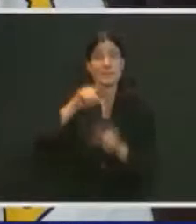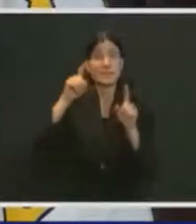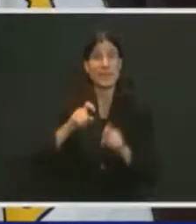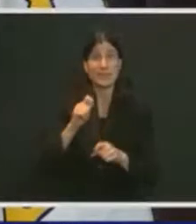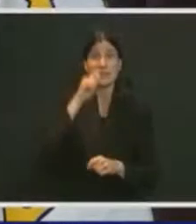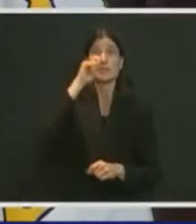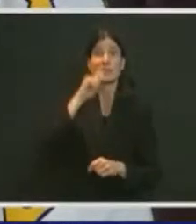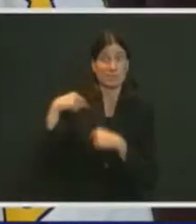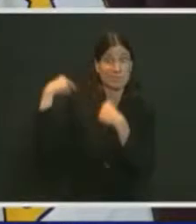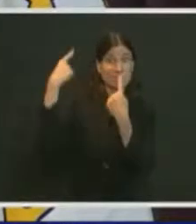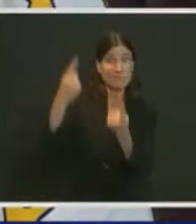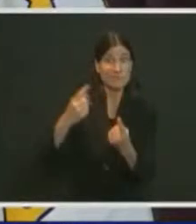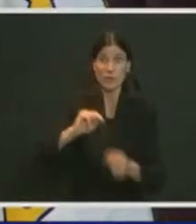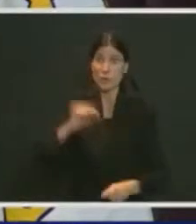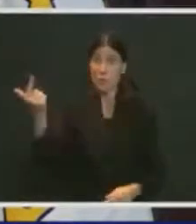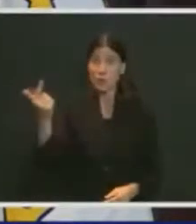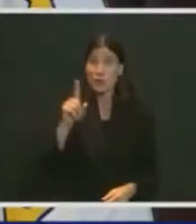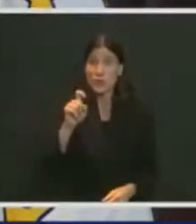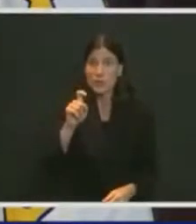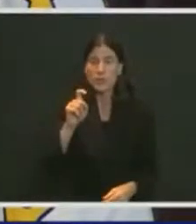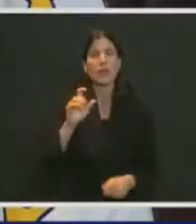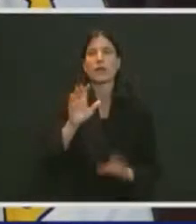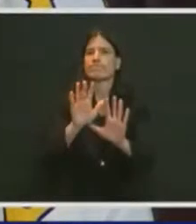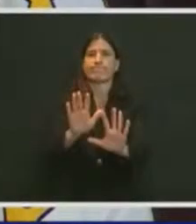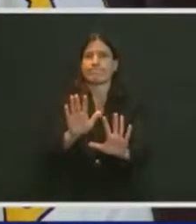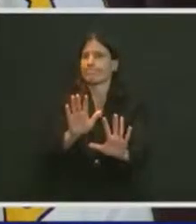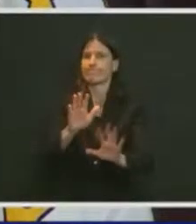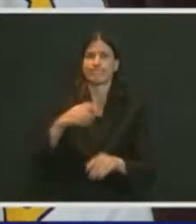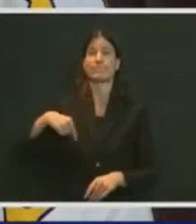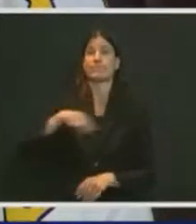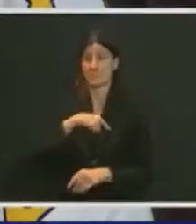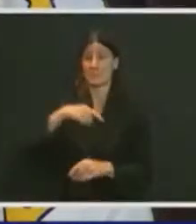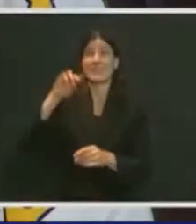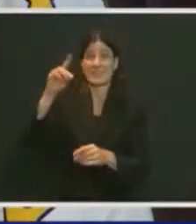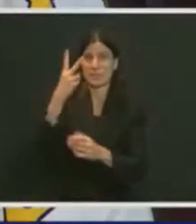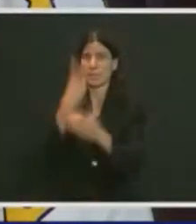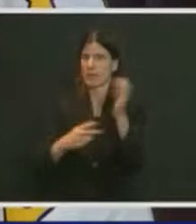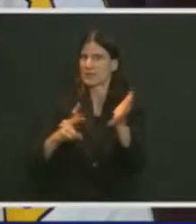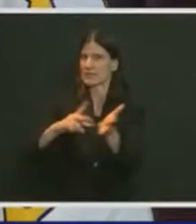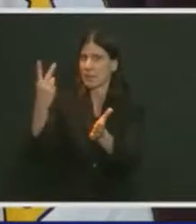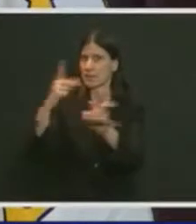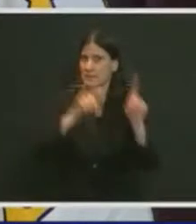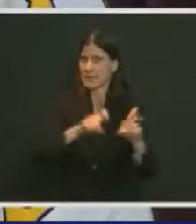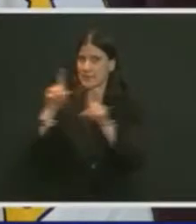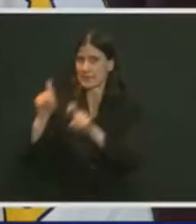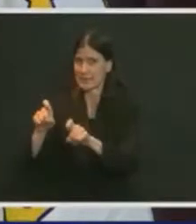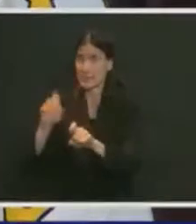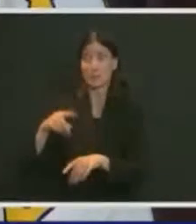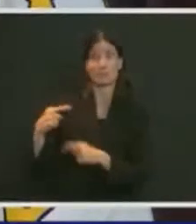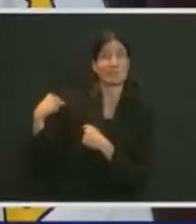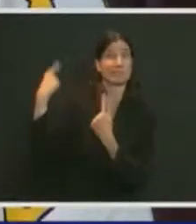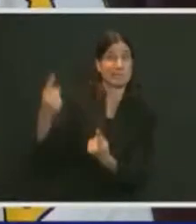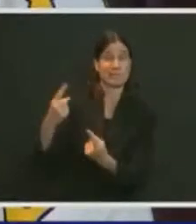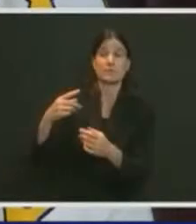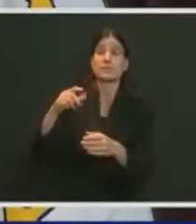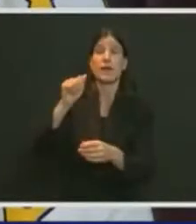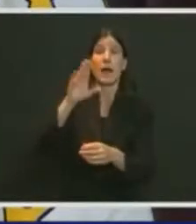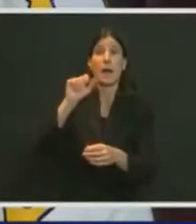we started using them in Rhode Island. Our state health laboratories confirmed their